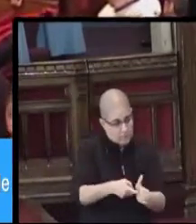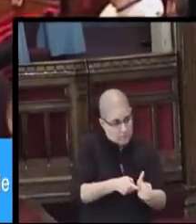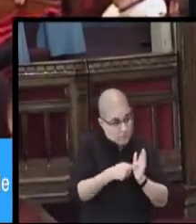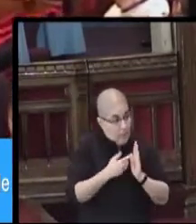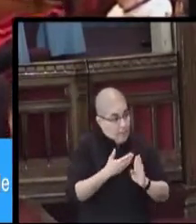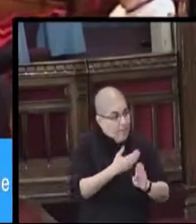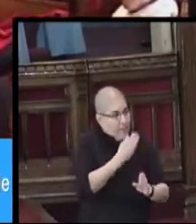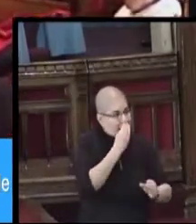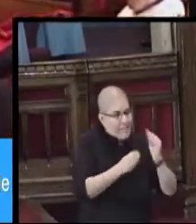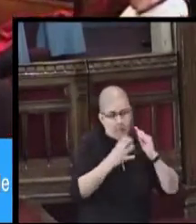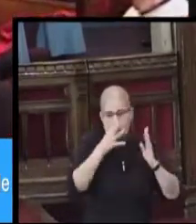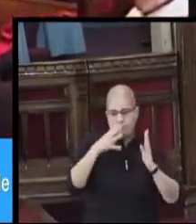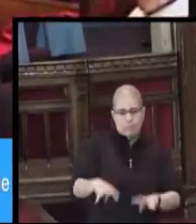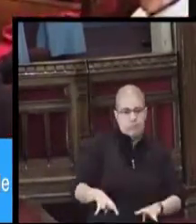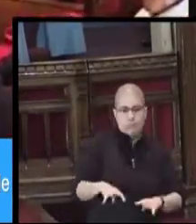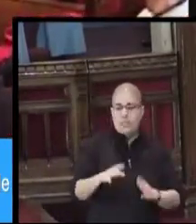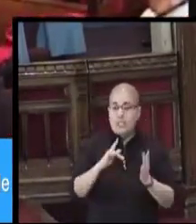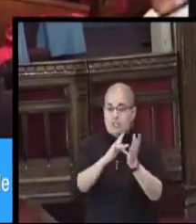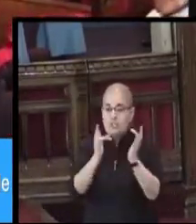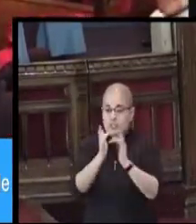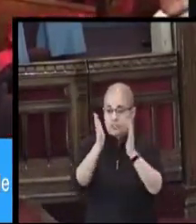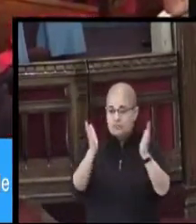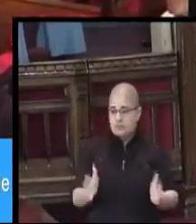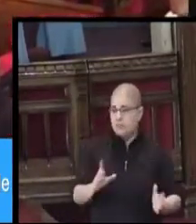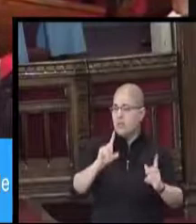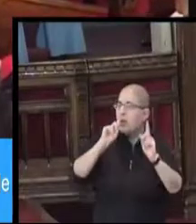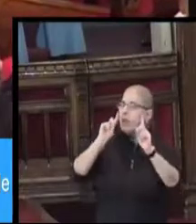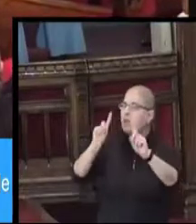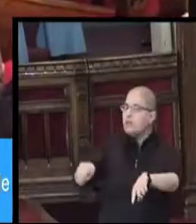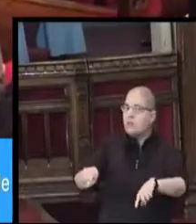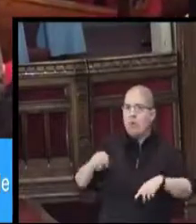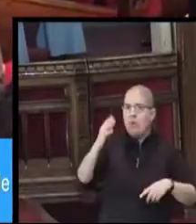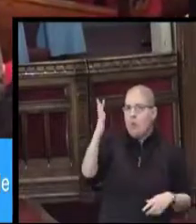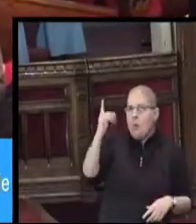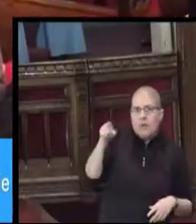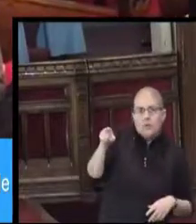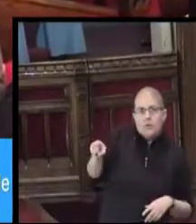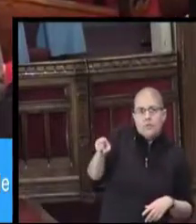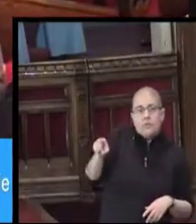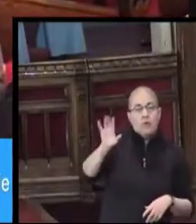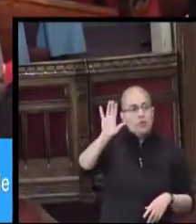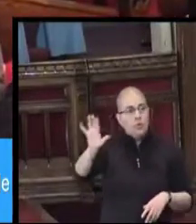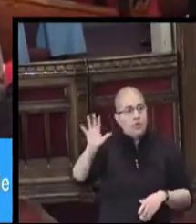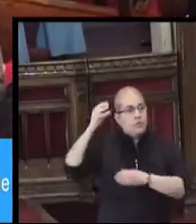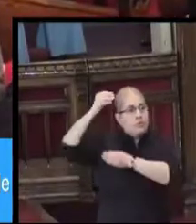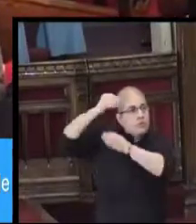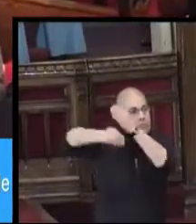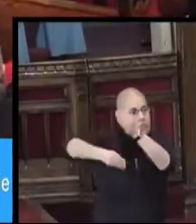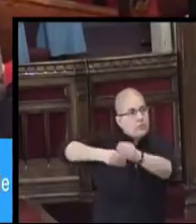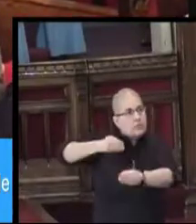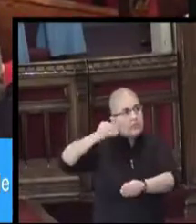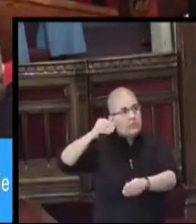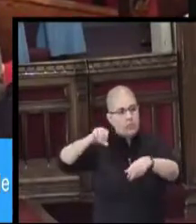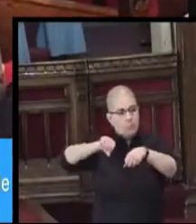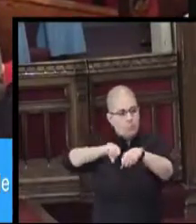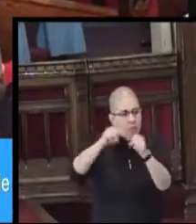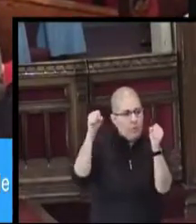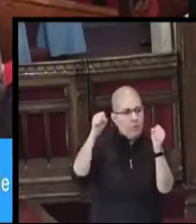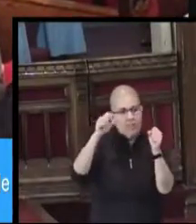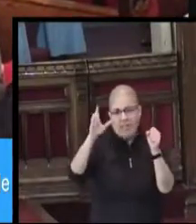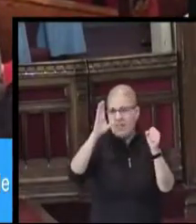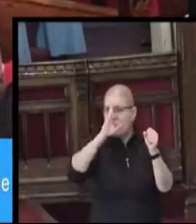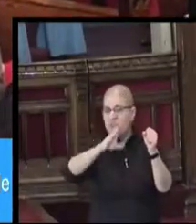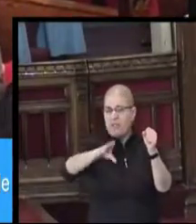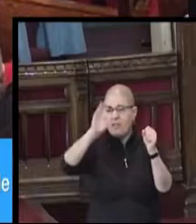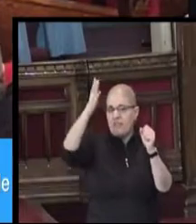they eat." Jesus replied, "And why do you, by your traditions, violate the direct